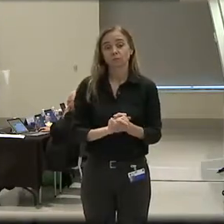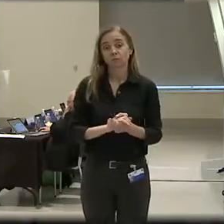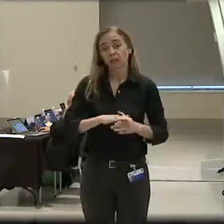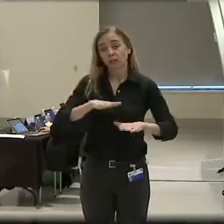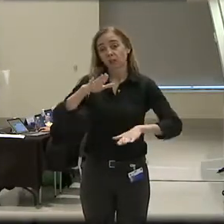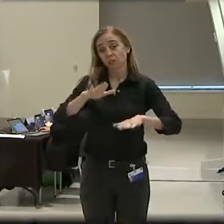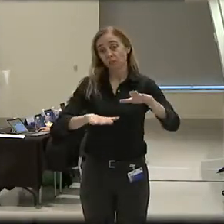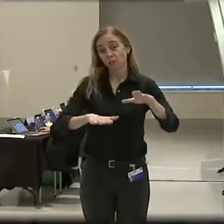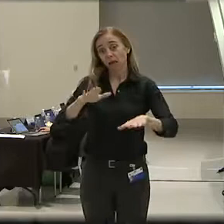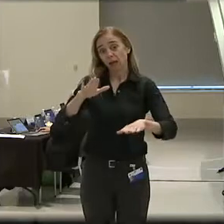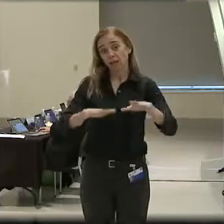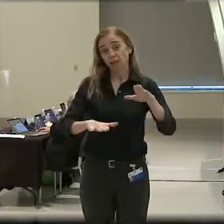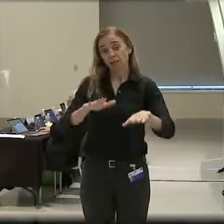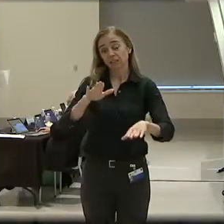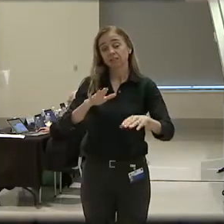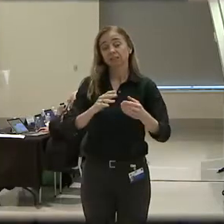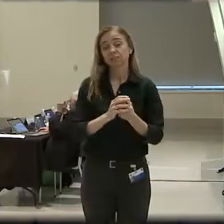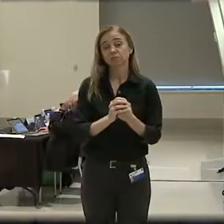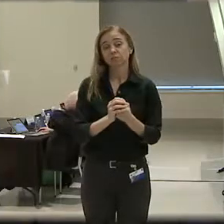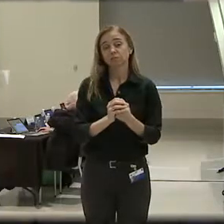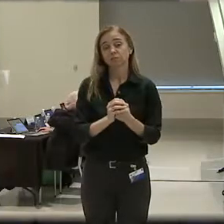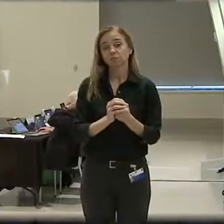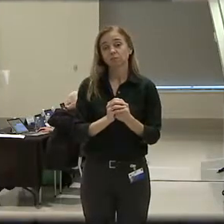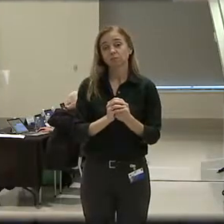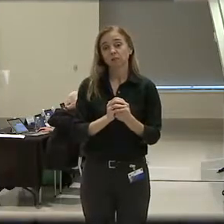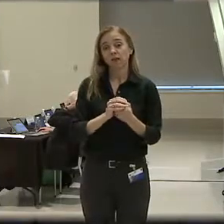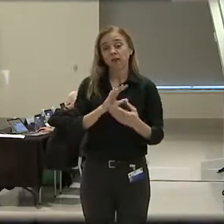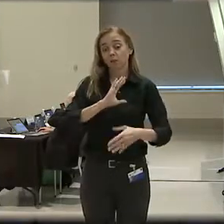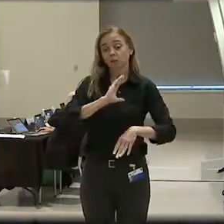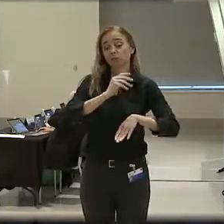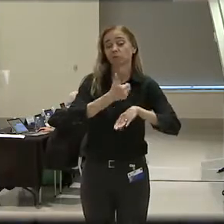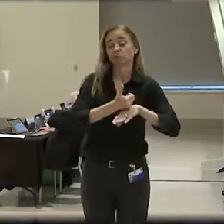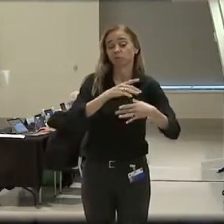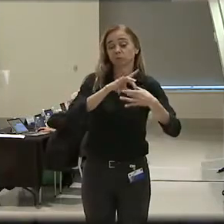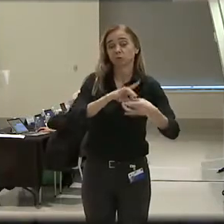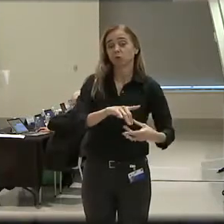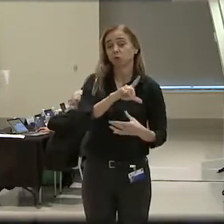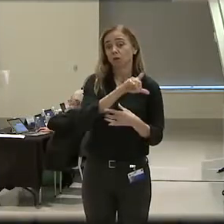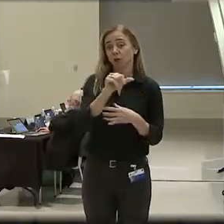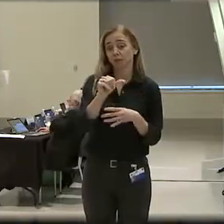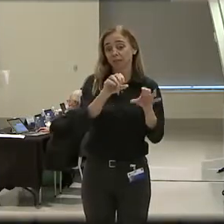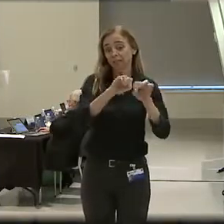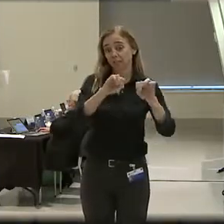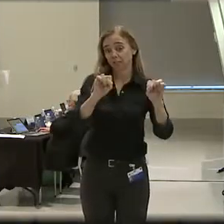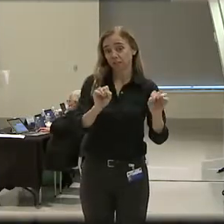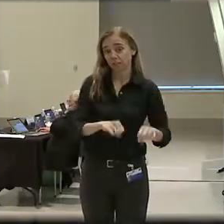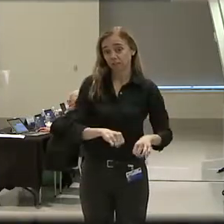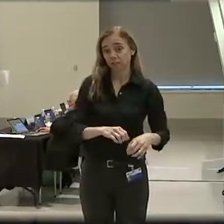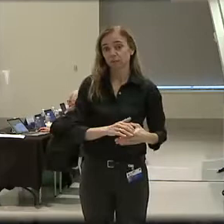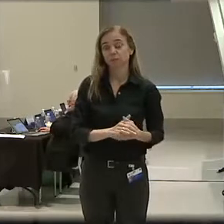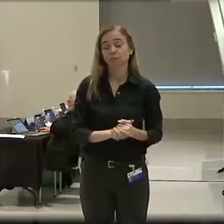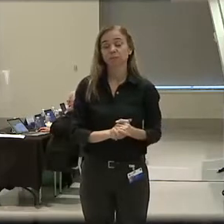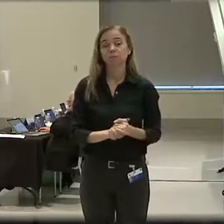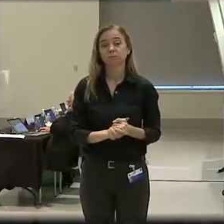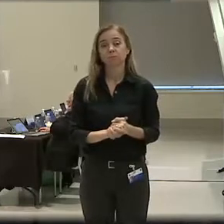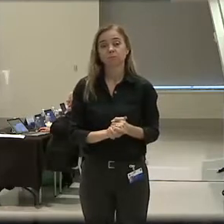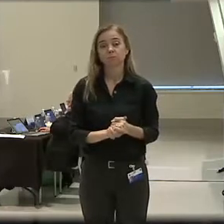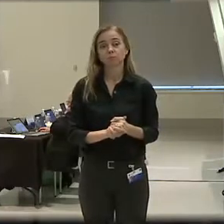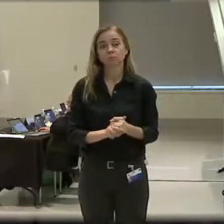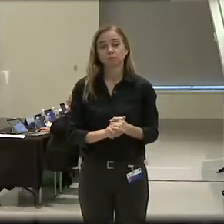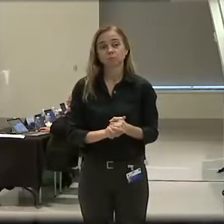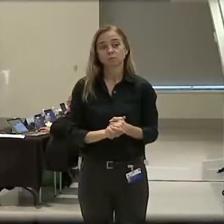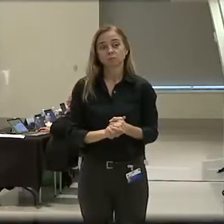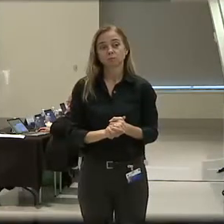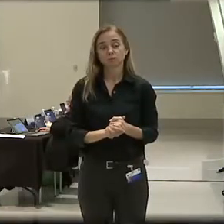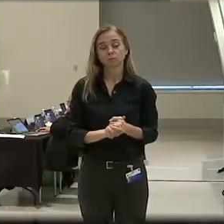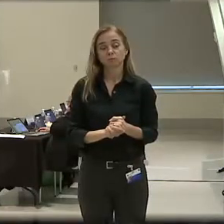balance has been put into the LA system is this, is that on discipline